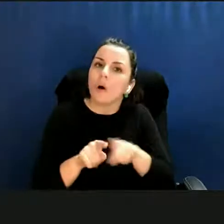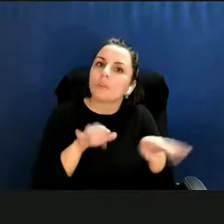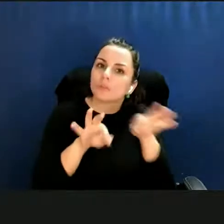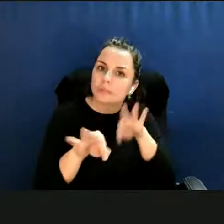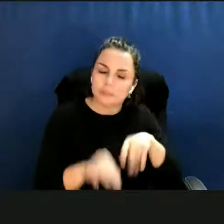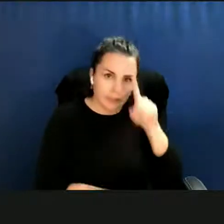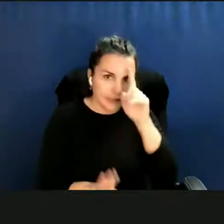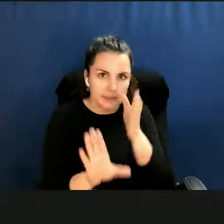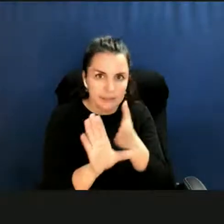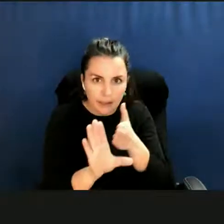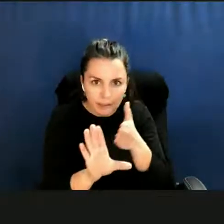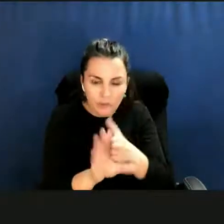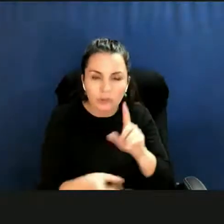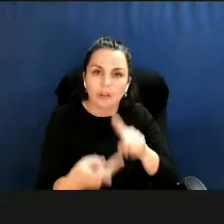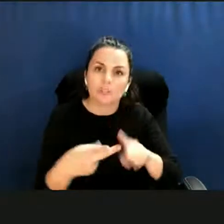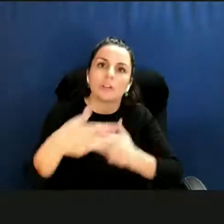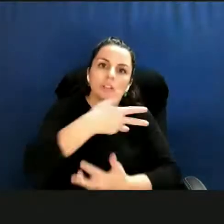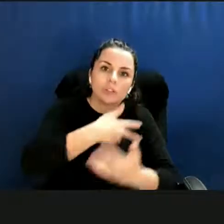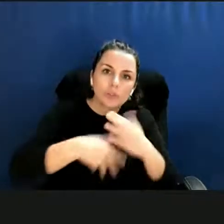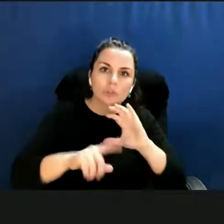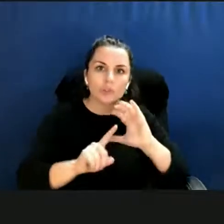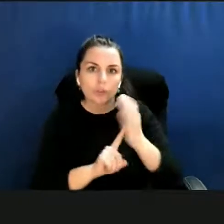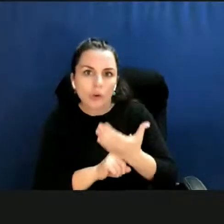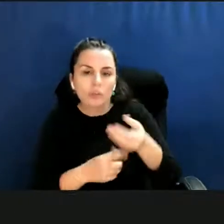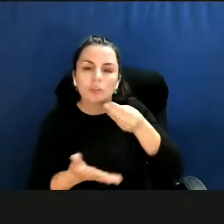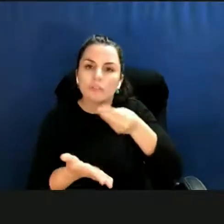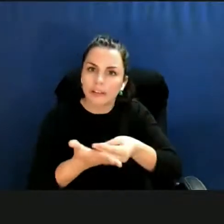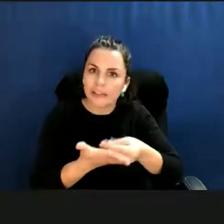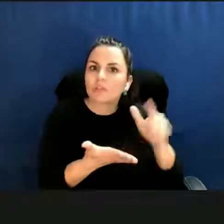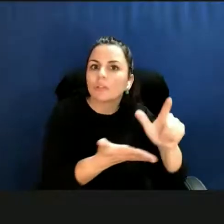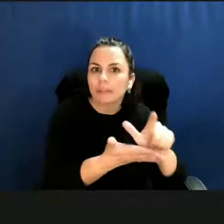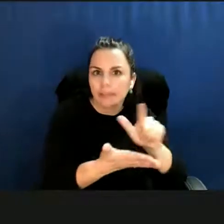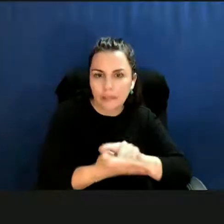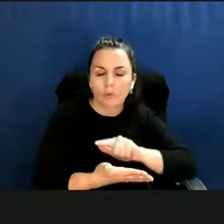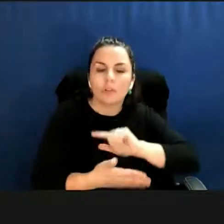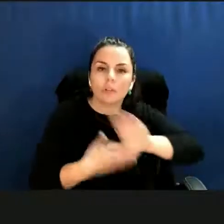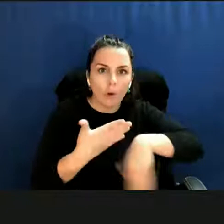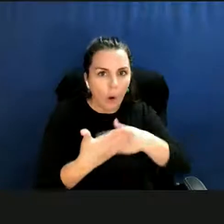risk, social, cultural, financial, and legal risks.